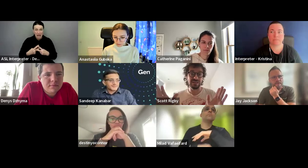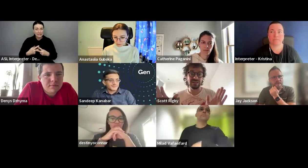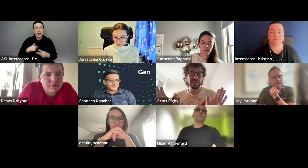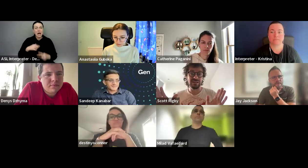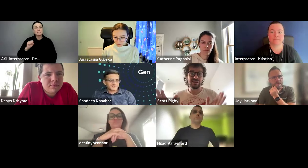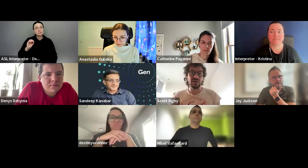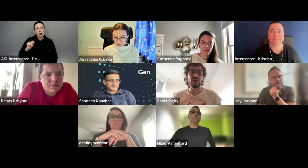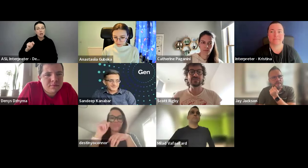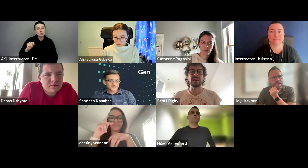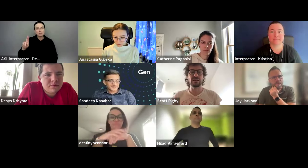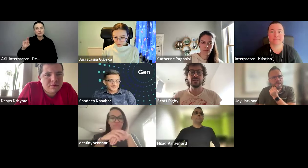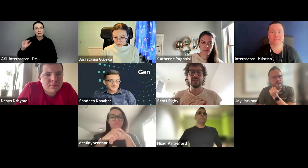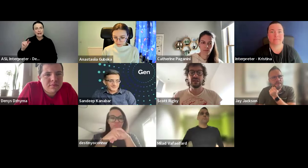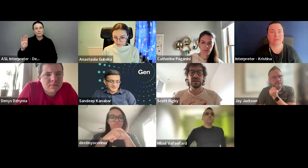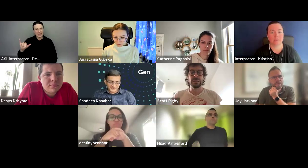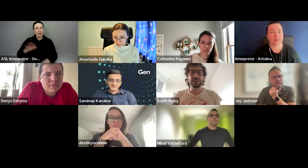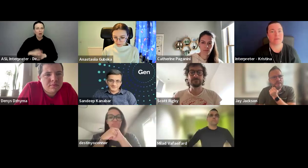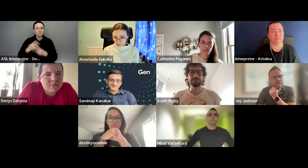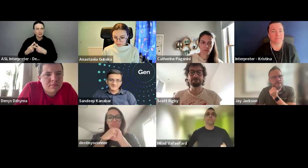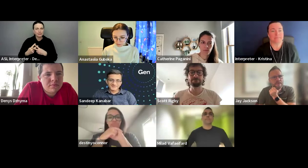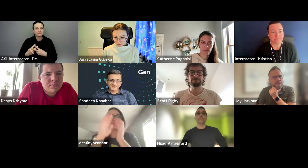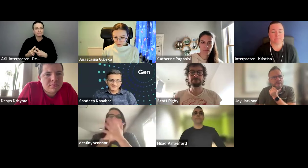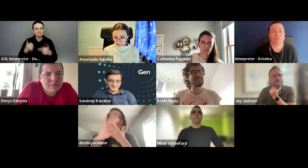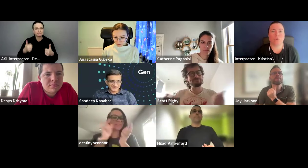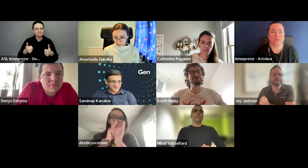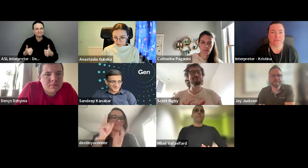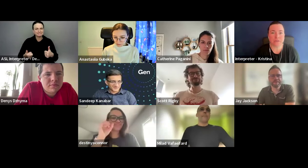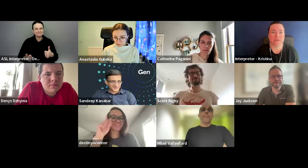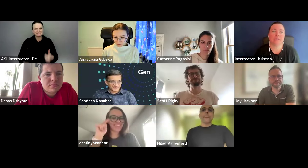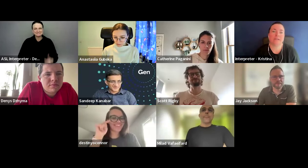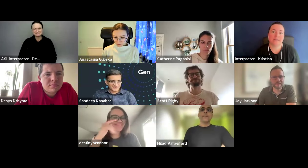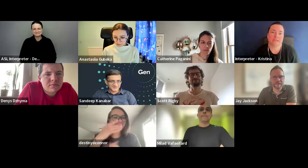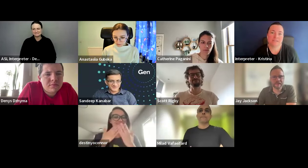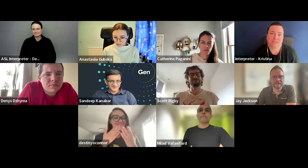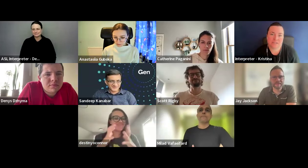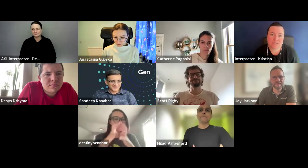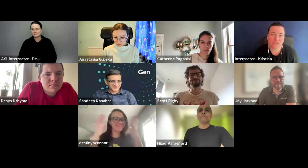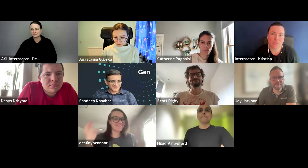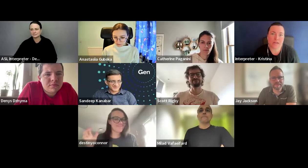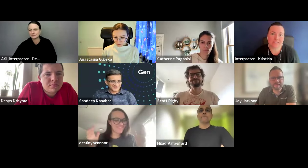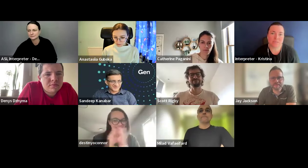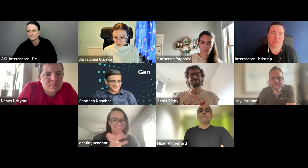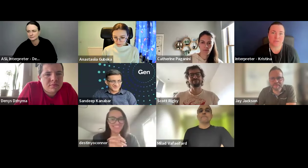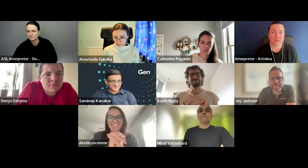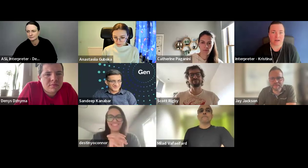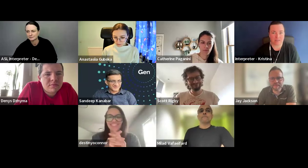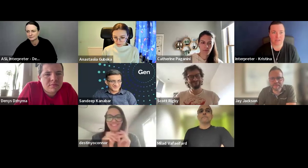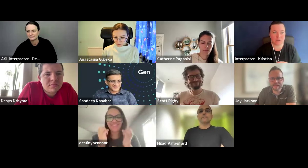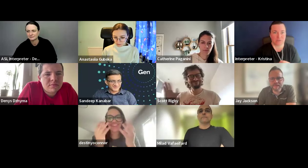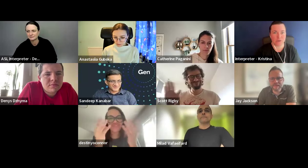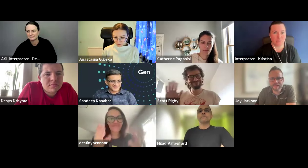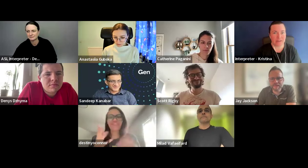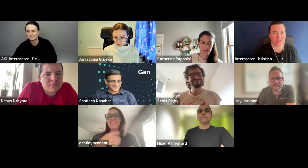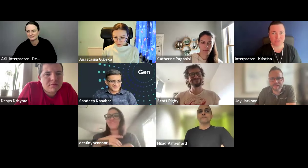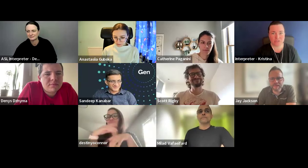Rigby on Slack. Okay. Thanks. Wonderful. Destiny says, it's so nice to meet you, Scott. Thank